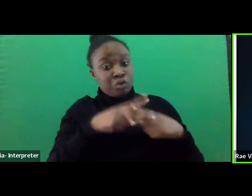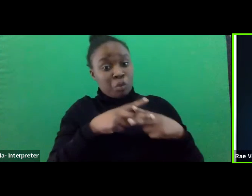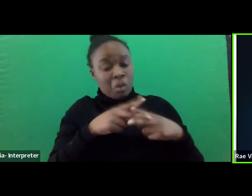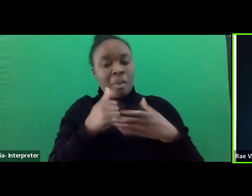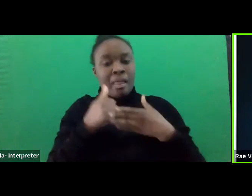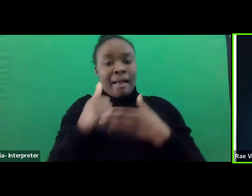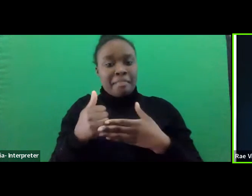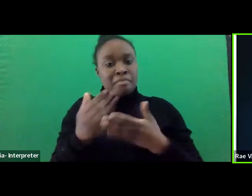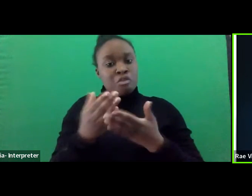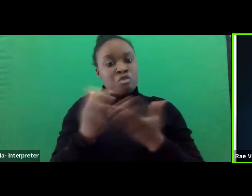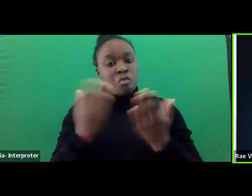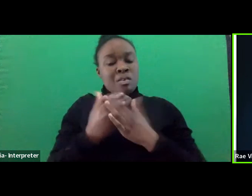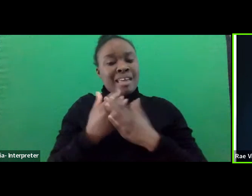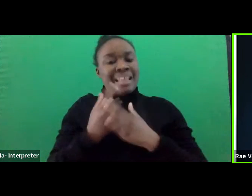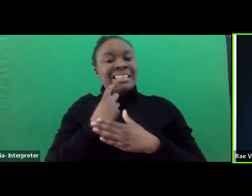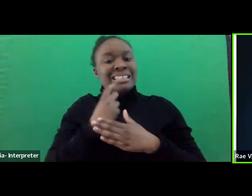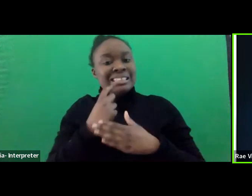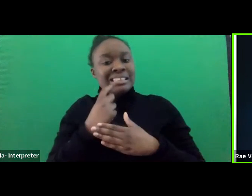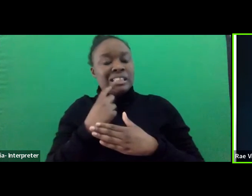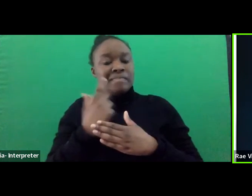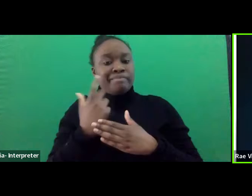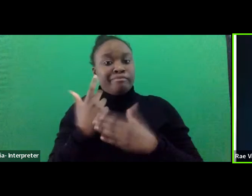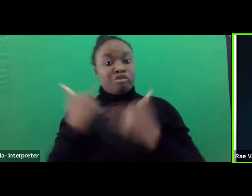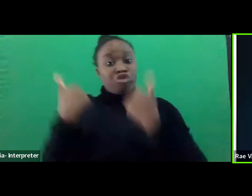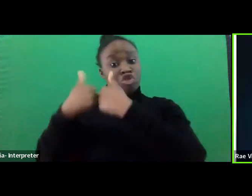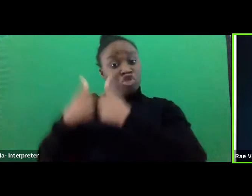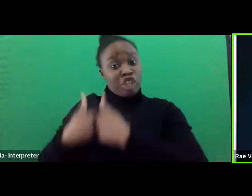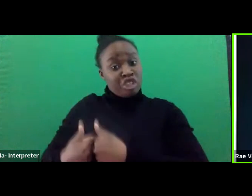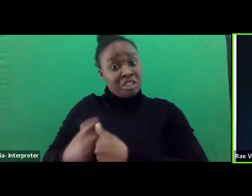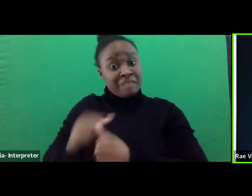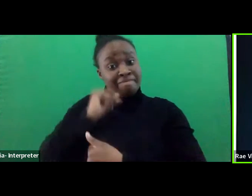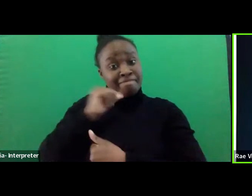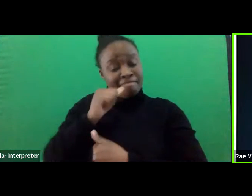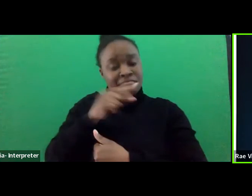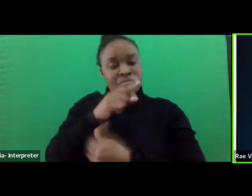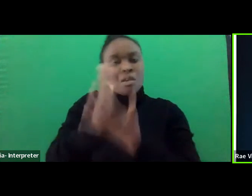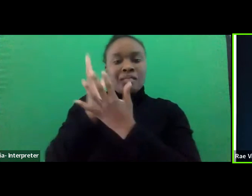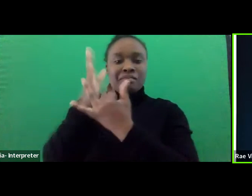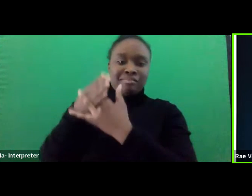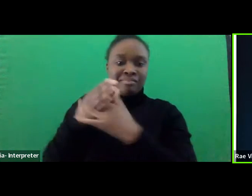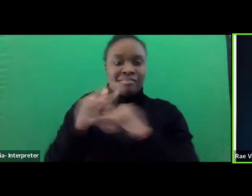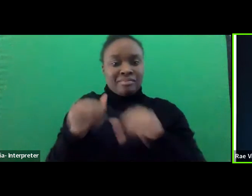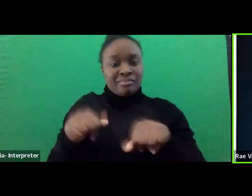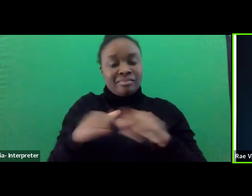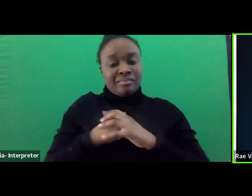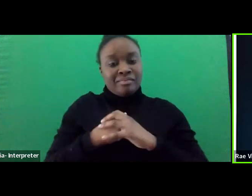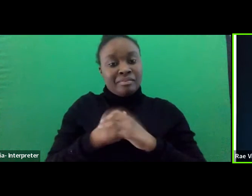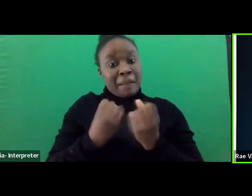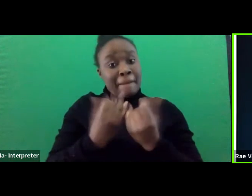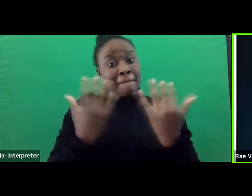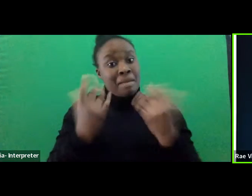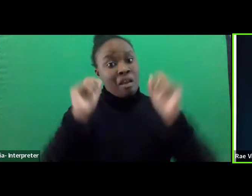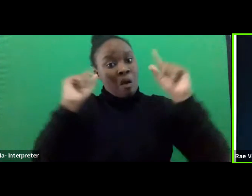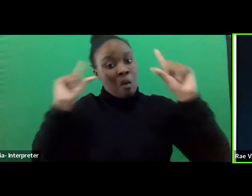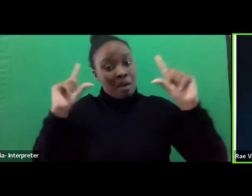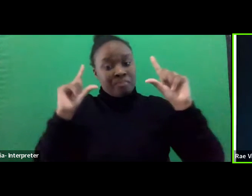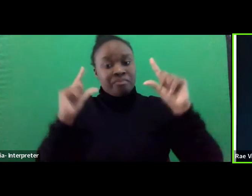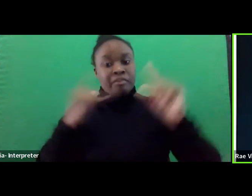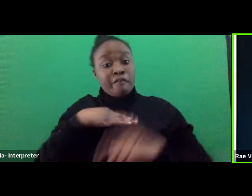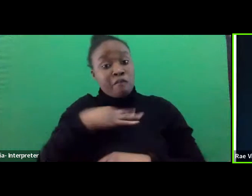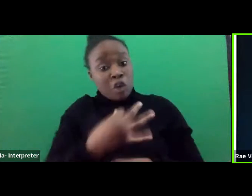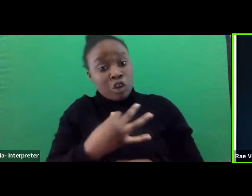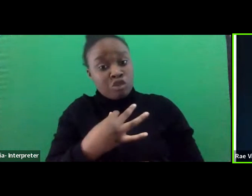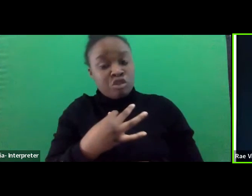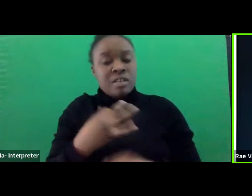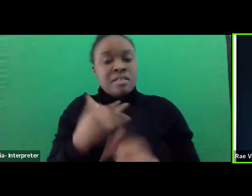better navigate the challenges that I alluded to. I'm sure many of you are aware that for a voluntary compliance framework